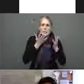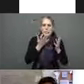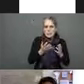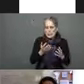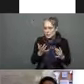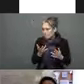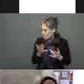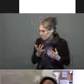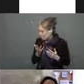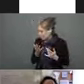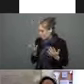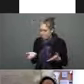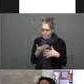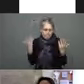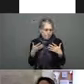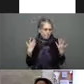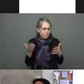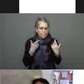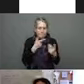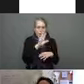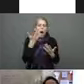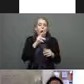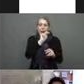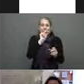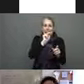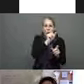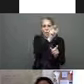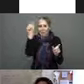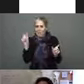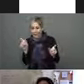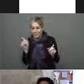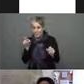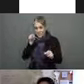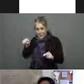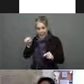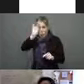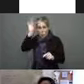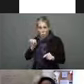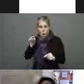uh, you know, the, the noun last for inanimate versus animates. Um,